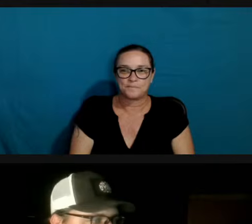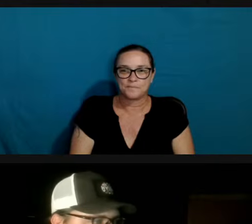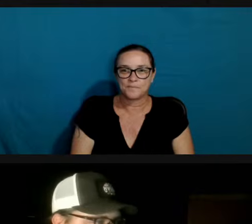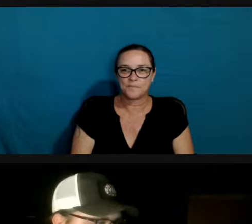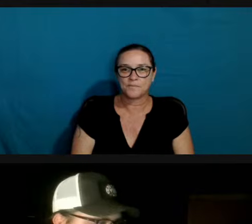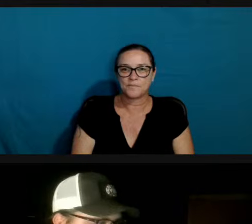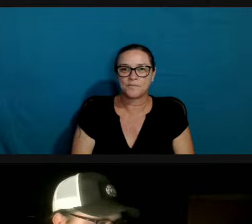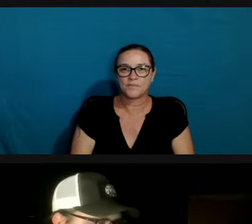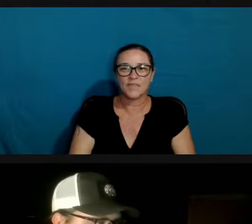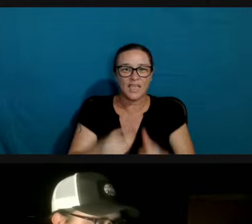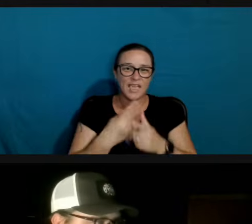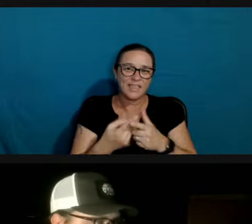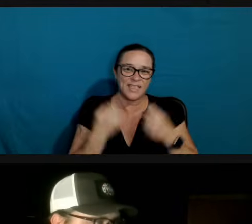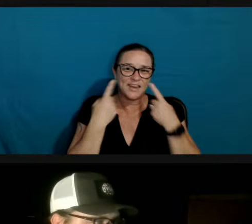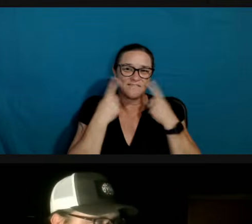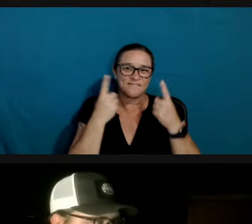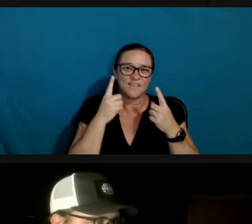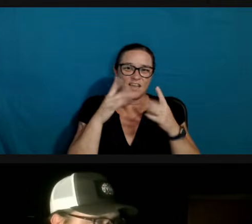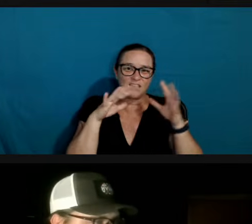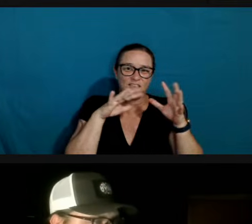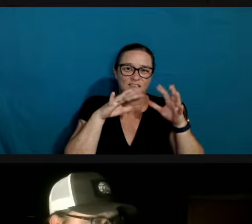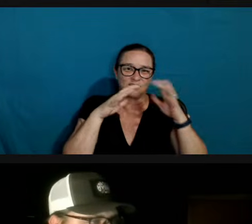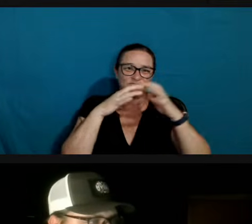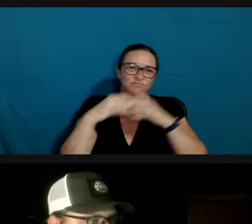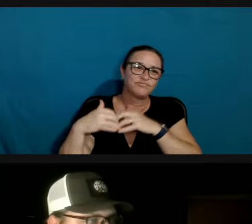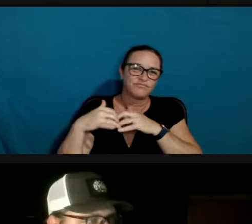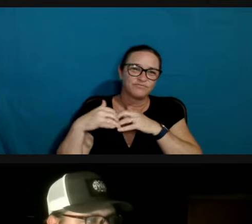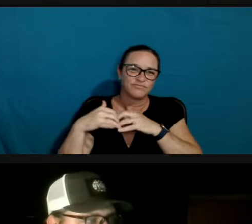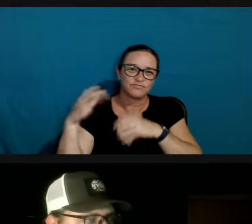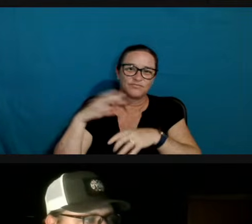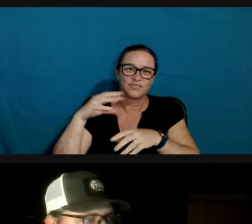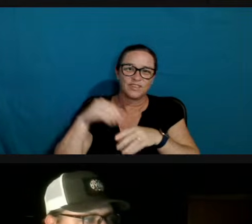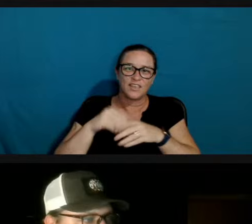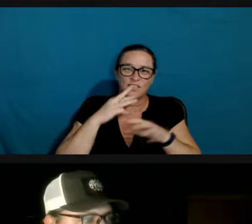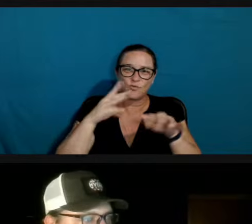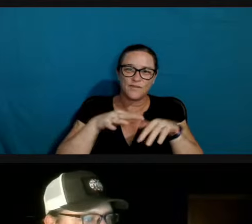and then it finally collapsed into the river.